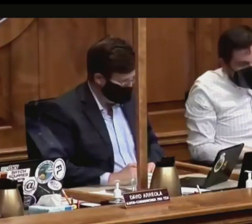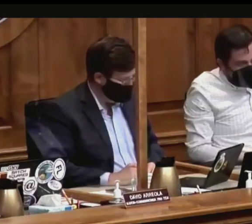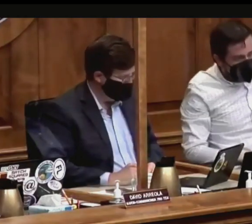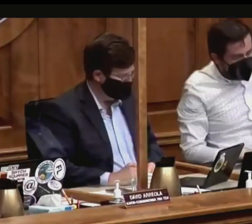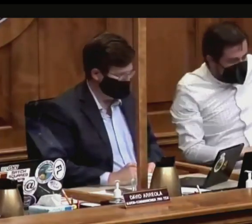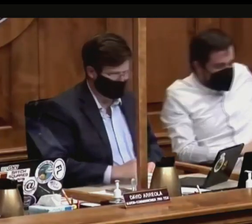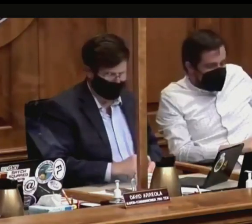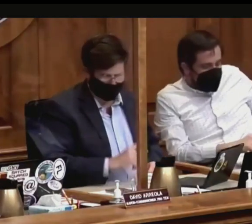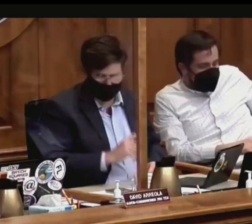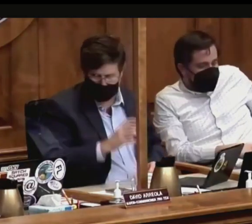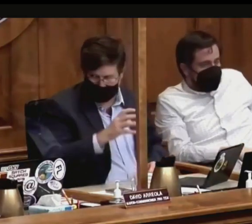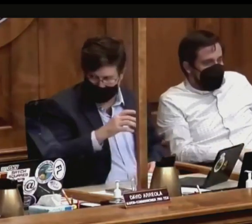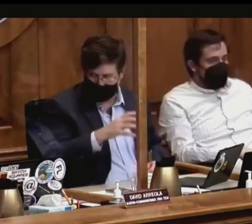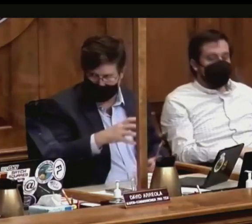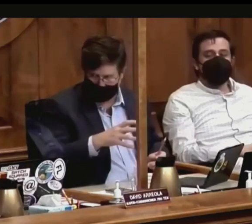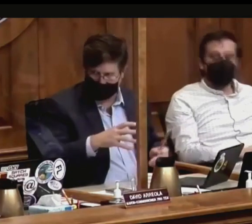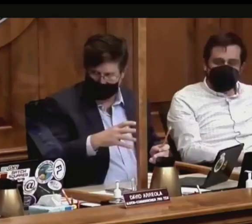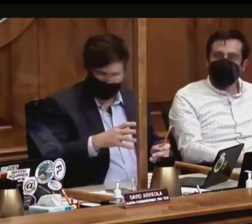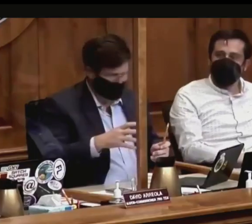ago designed a roundabout